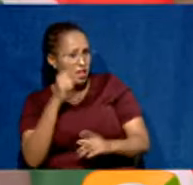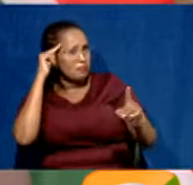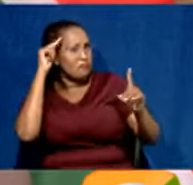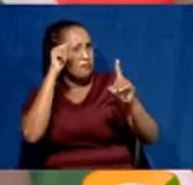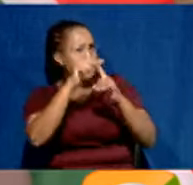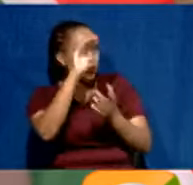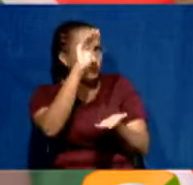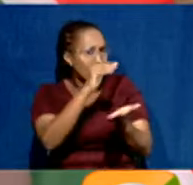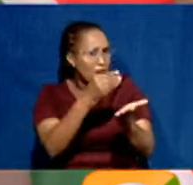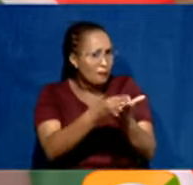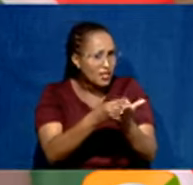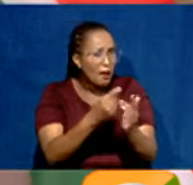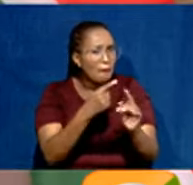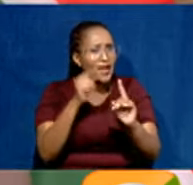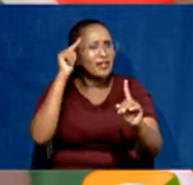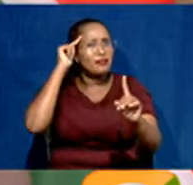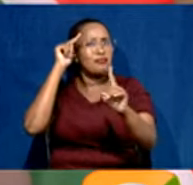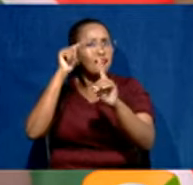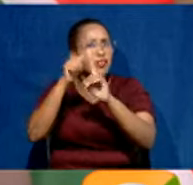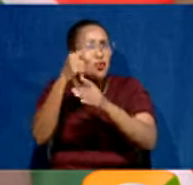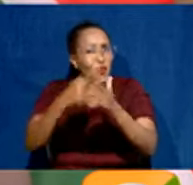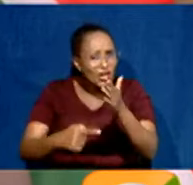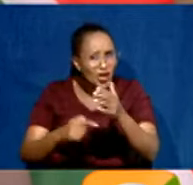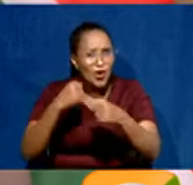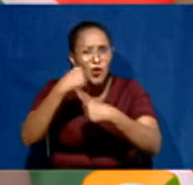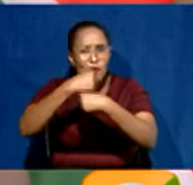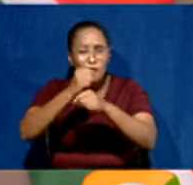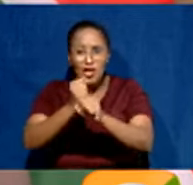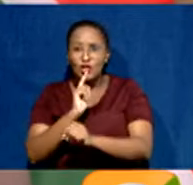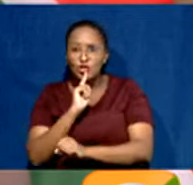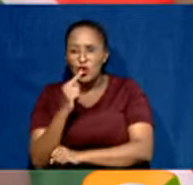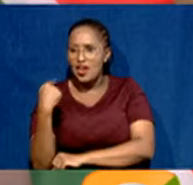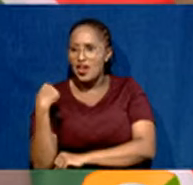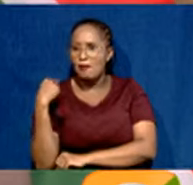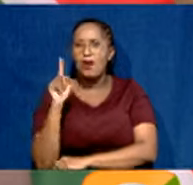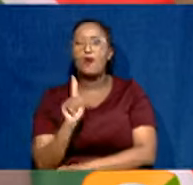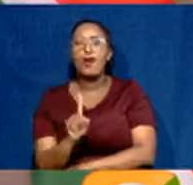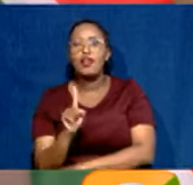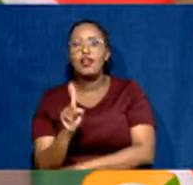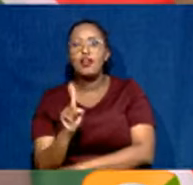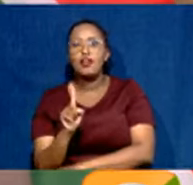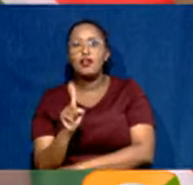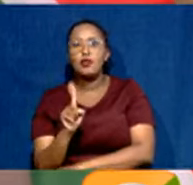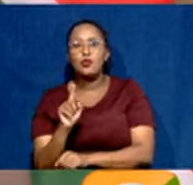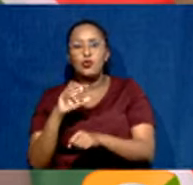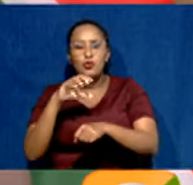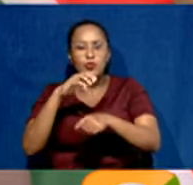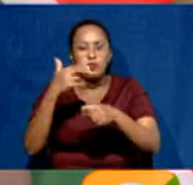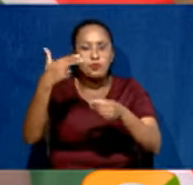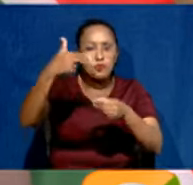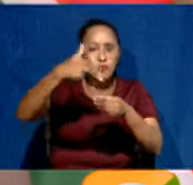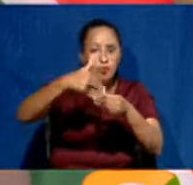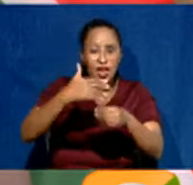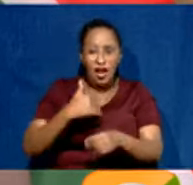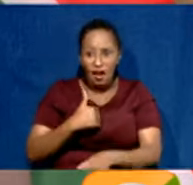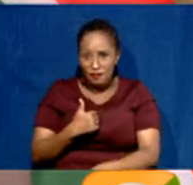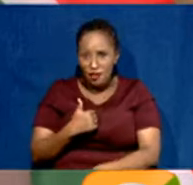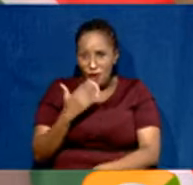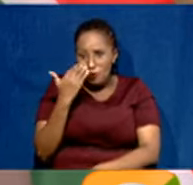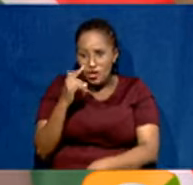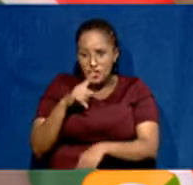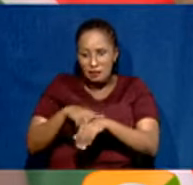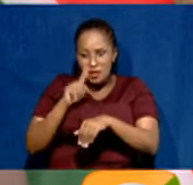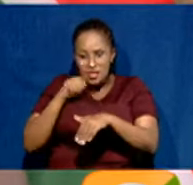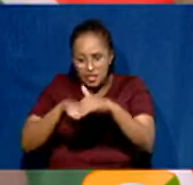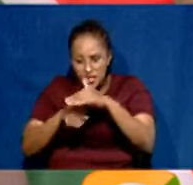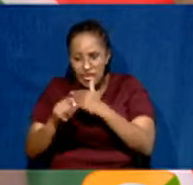bei. Azma yake ilikuwa ni kuhakikisha kwamba number one, we have fuel. Because when I came into